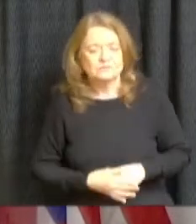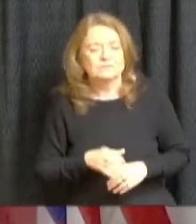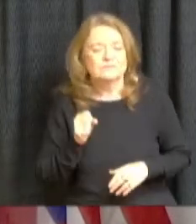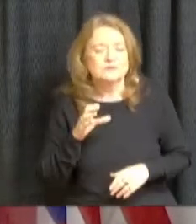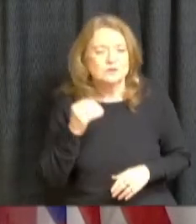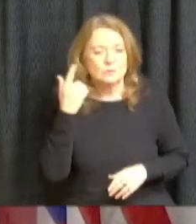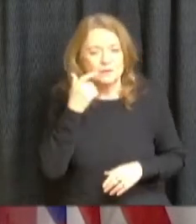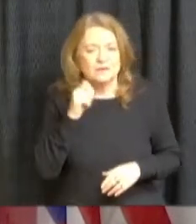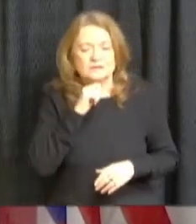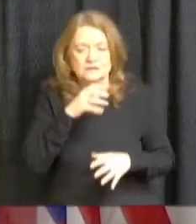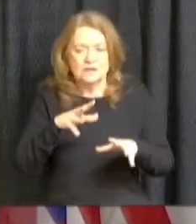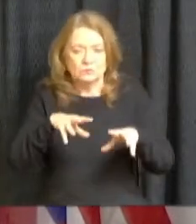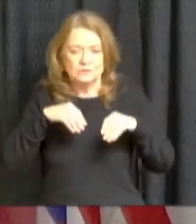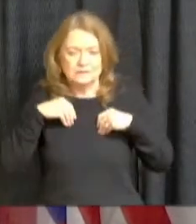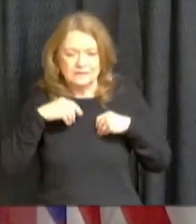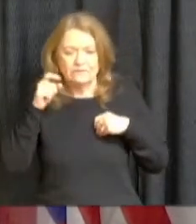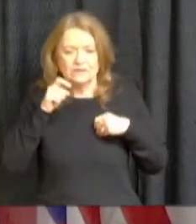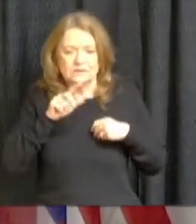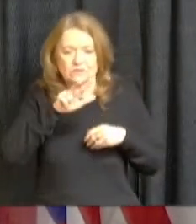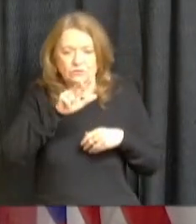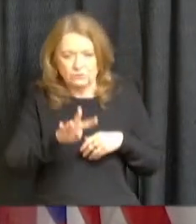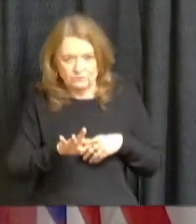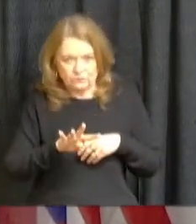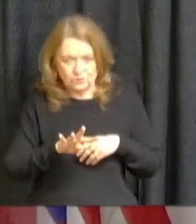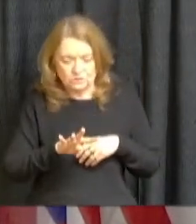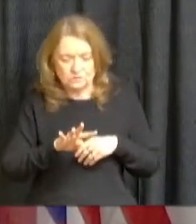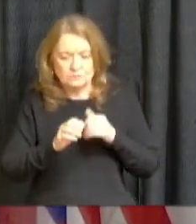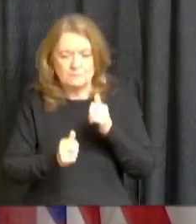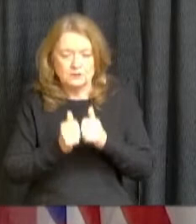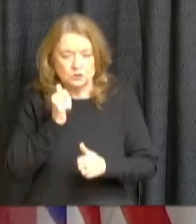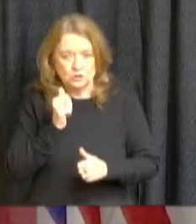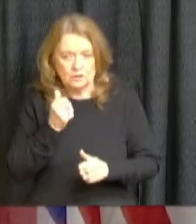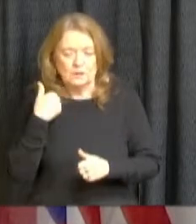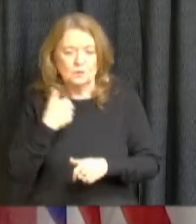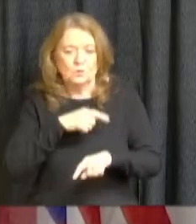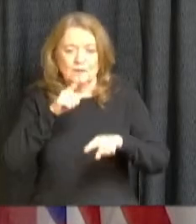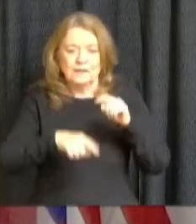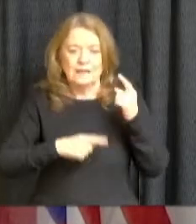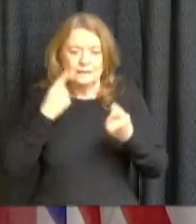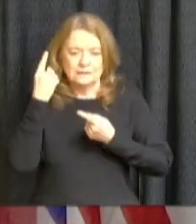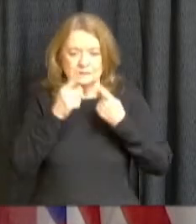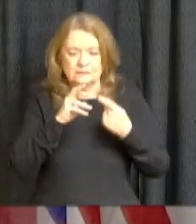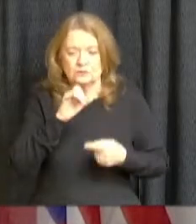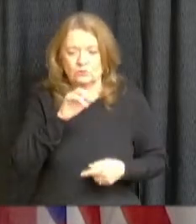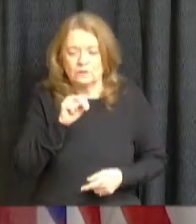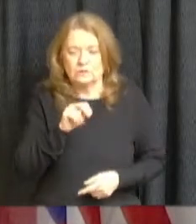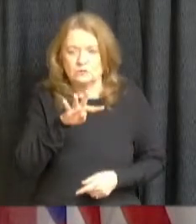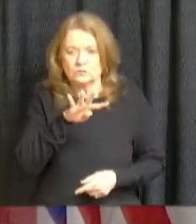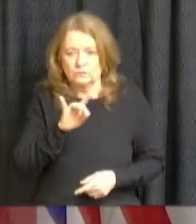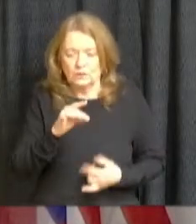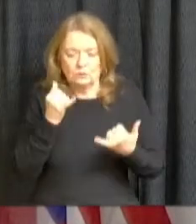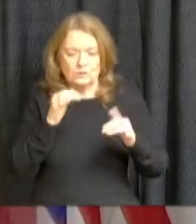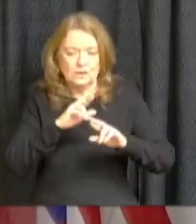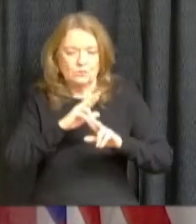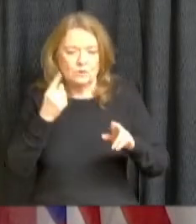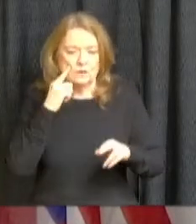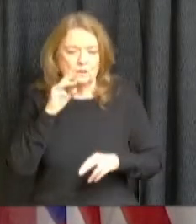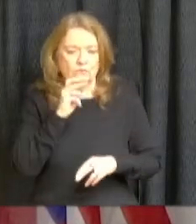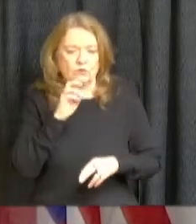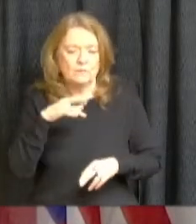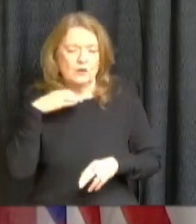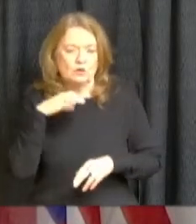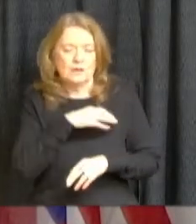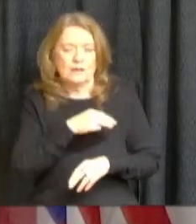So because it did not receive the necessary 3/4 majority, we cannot consider Resolution 48. We're now ready for mayor and council